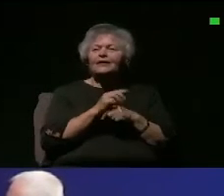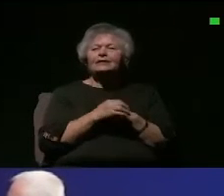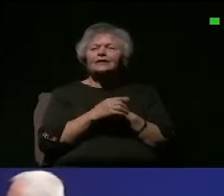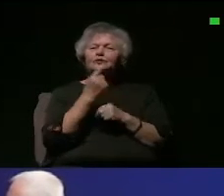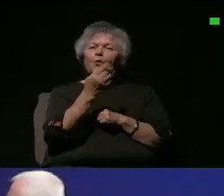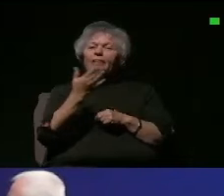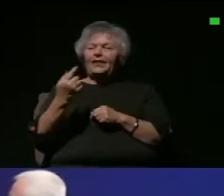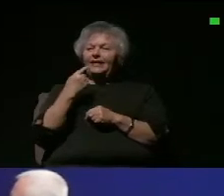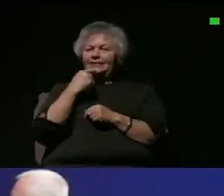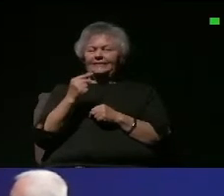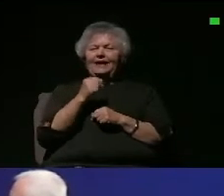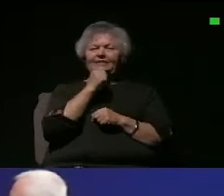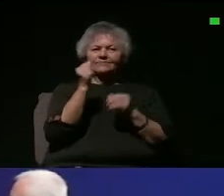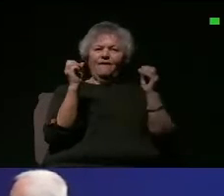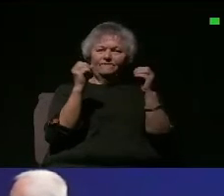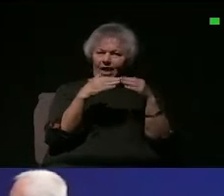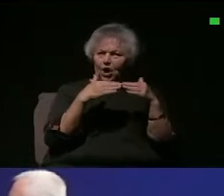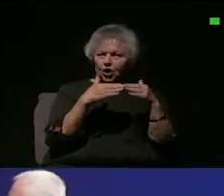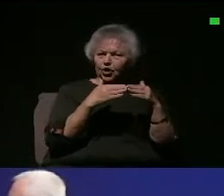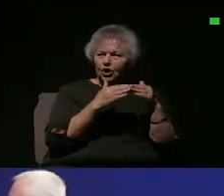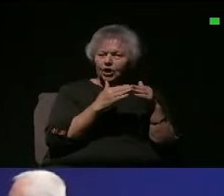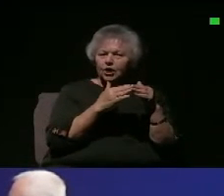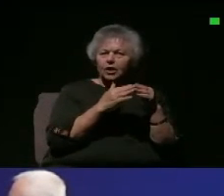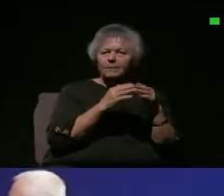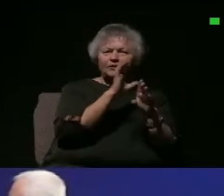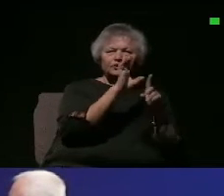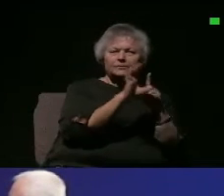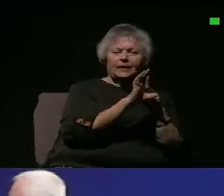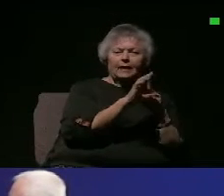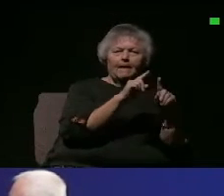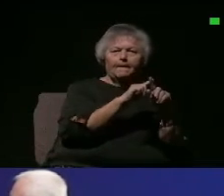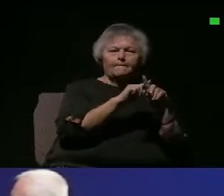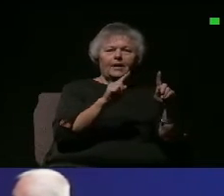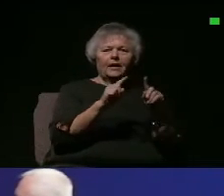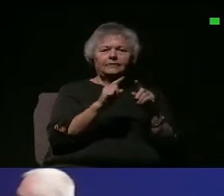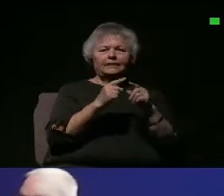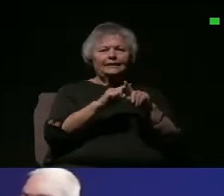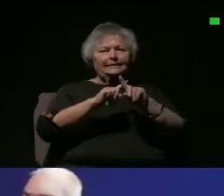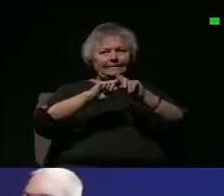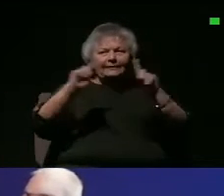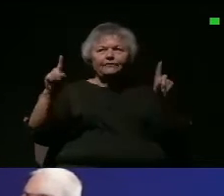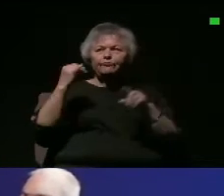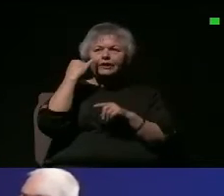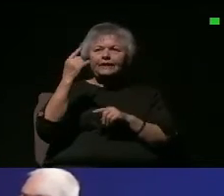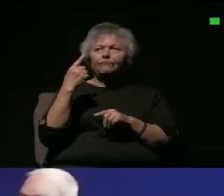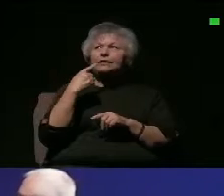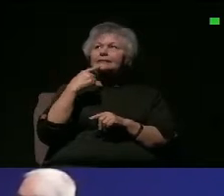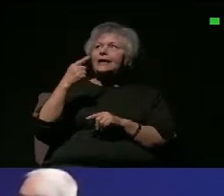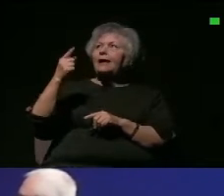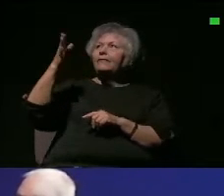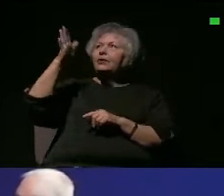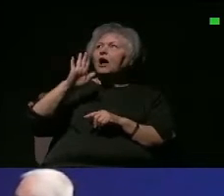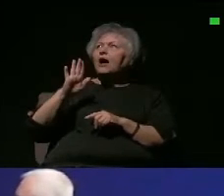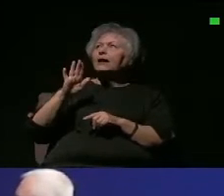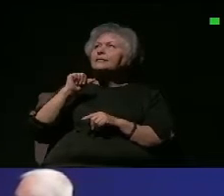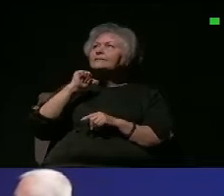each other it's not fair about a circumstance that we have in our life. It's quite a different story if we say that to God. One of the things that caused